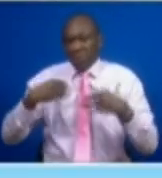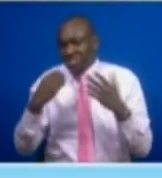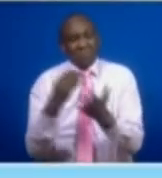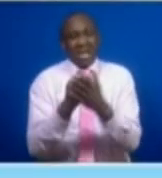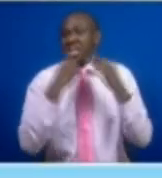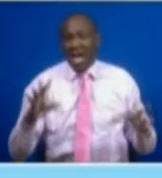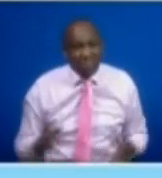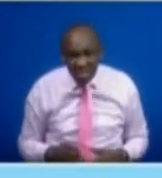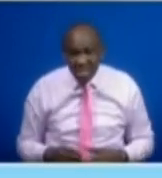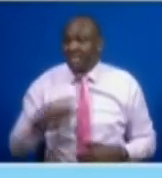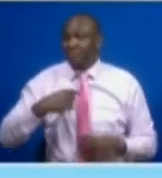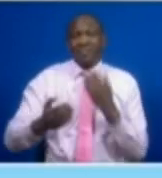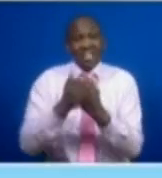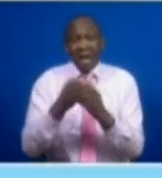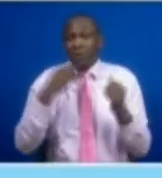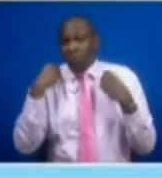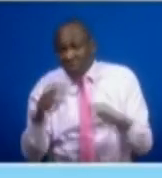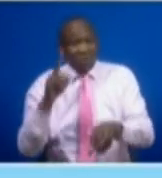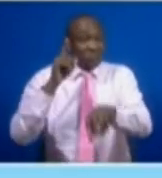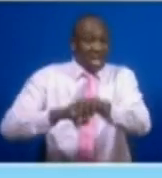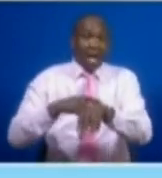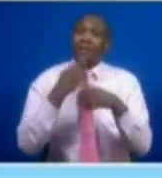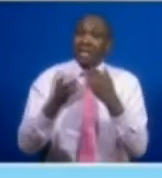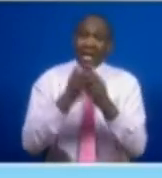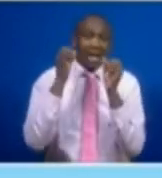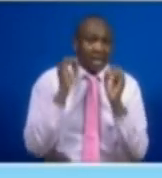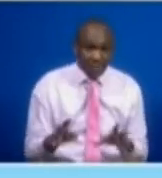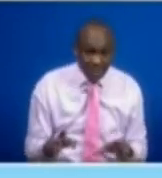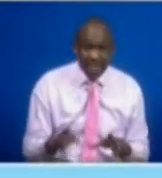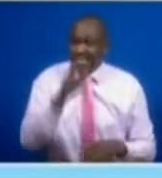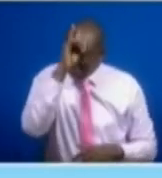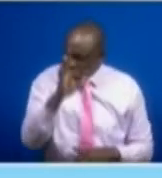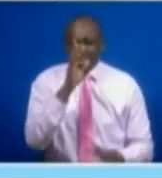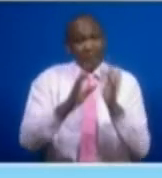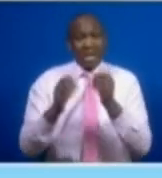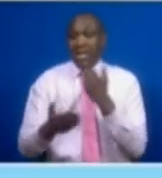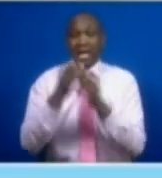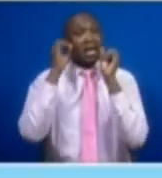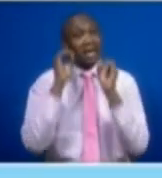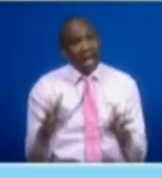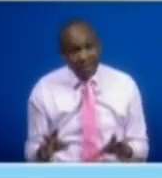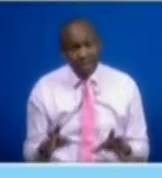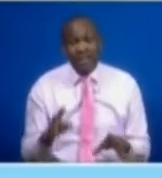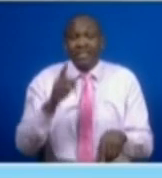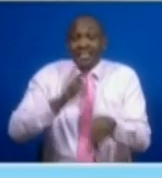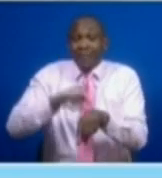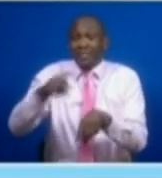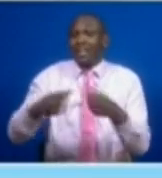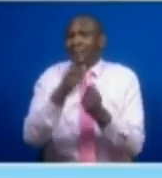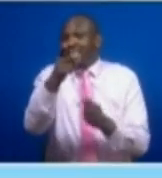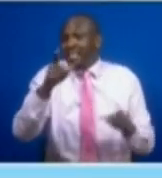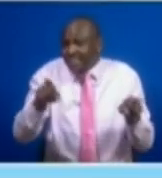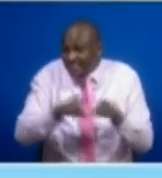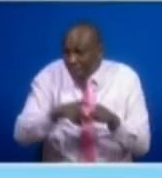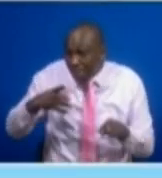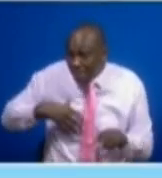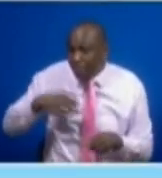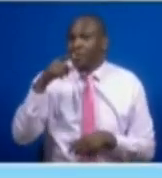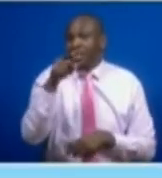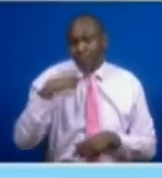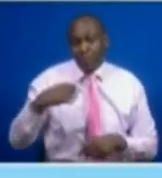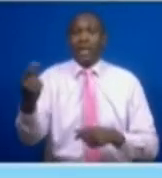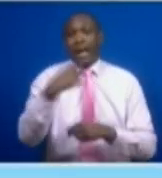resources. They don't care about wastage of time. They don't care about serious planning. And at the end of the day, these are the people who will still come to